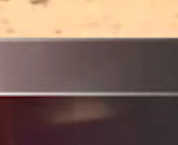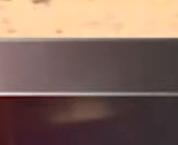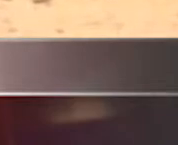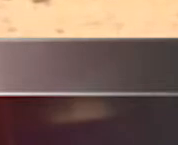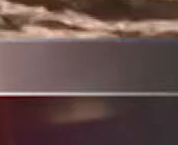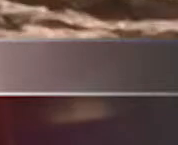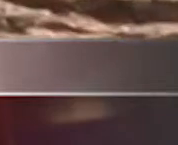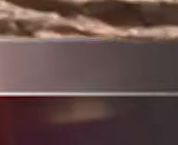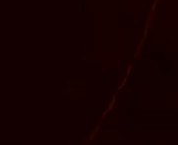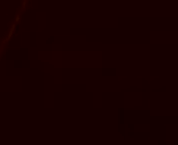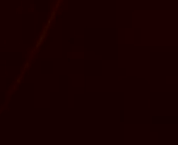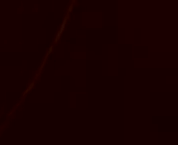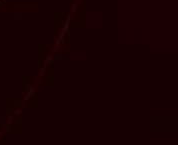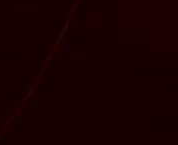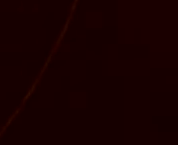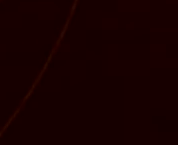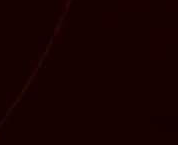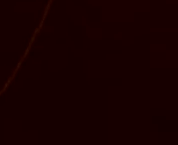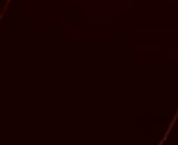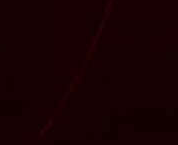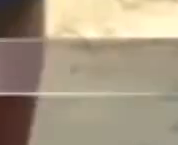food.